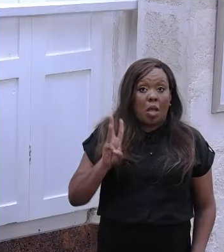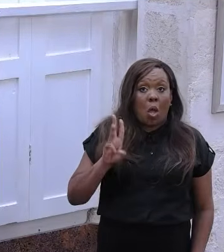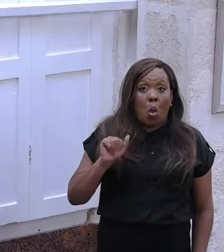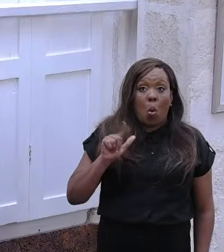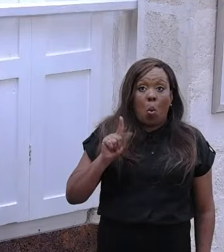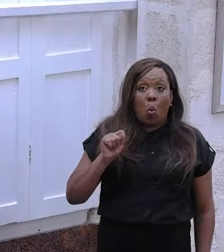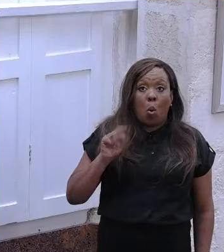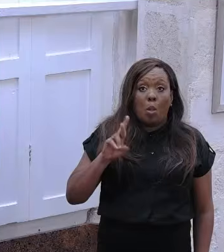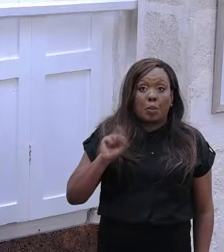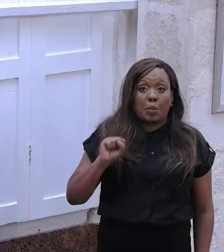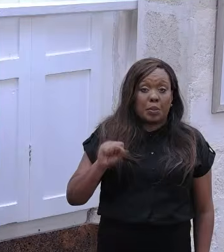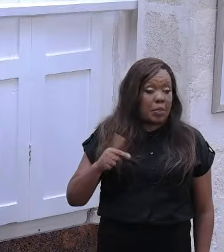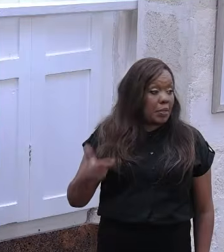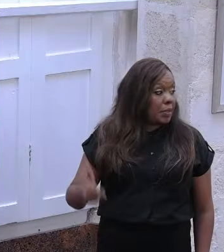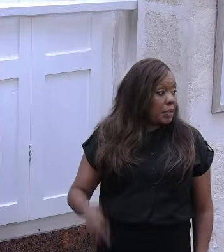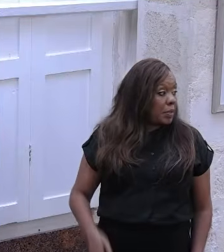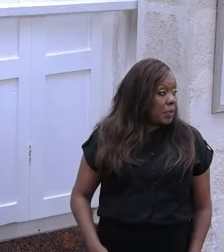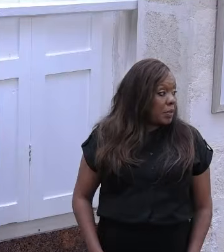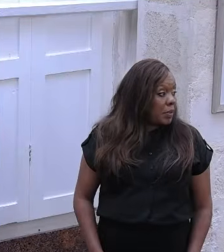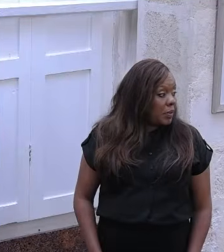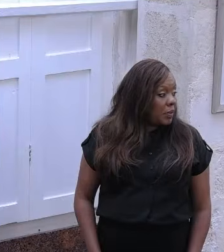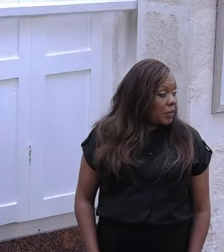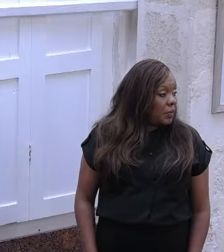Senator Walters.